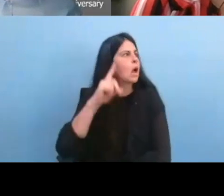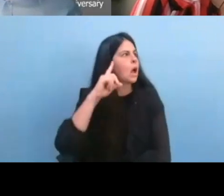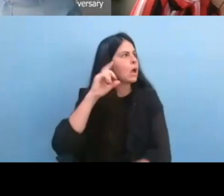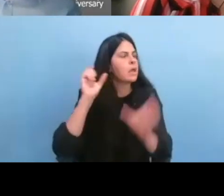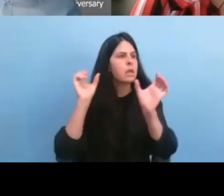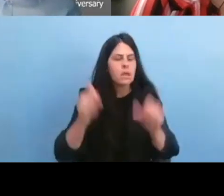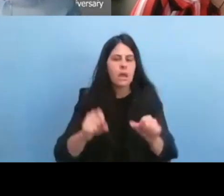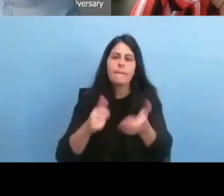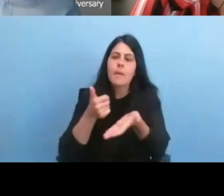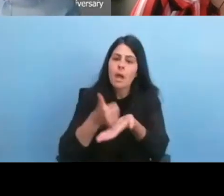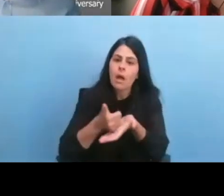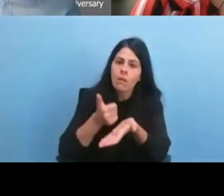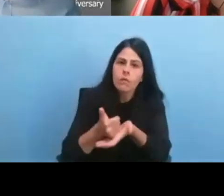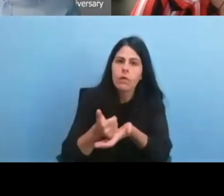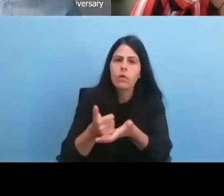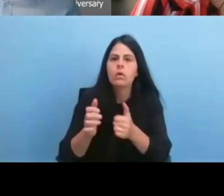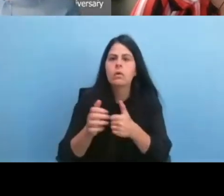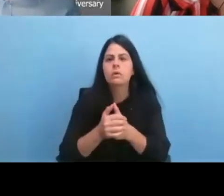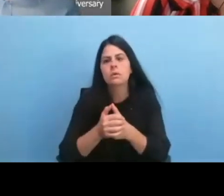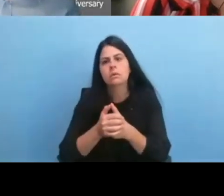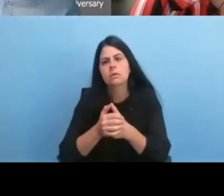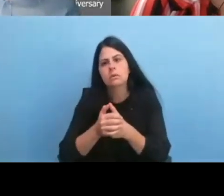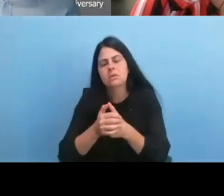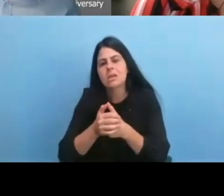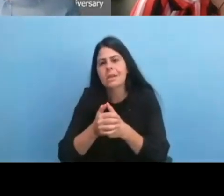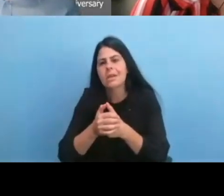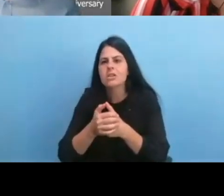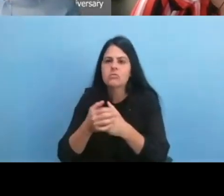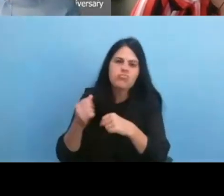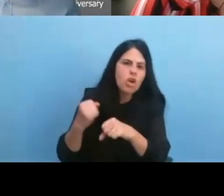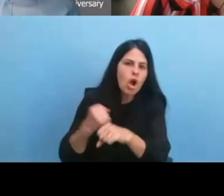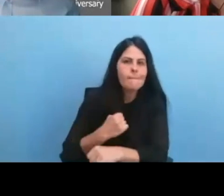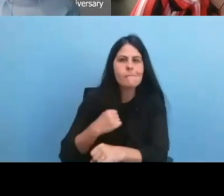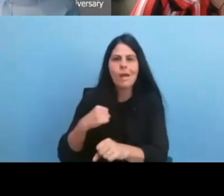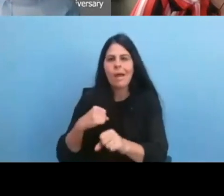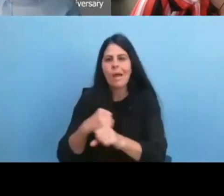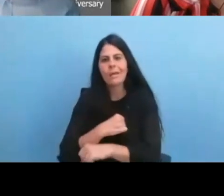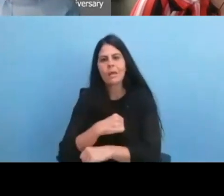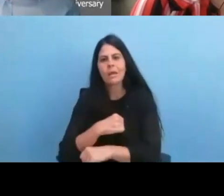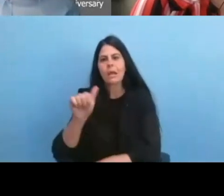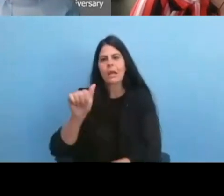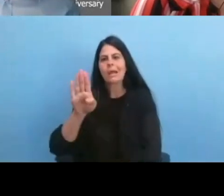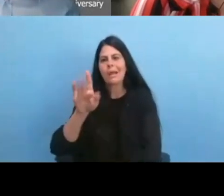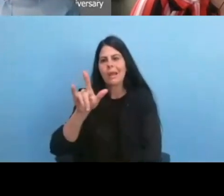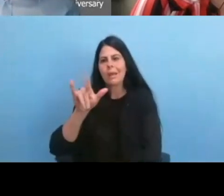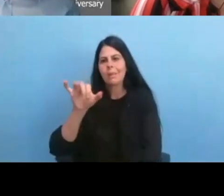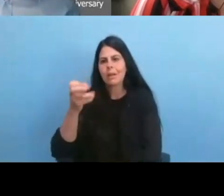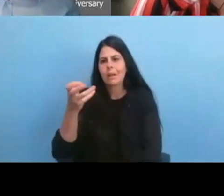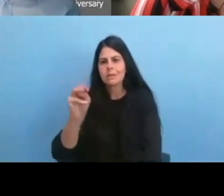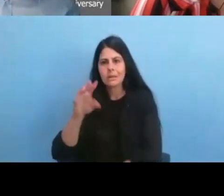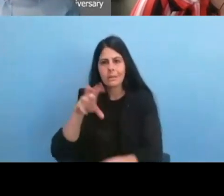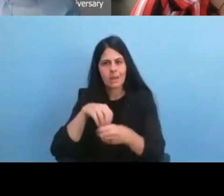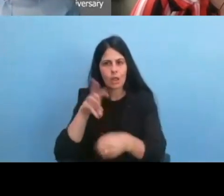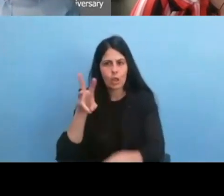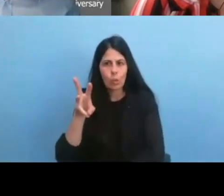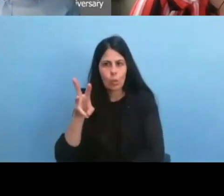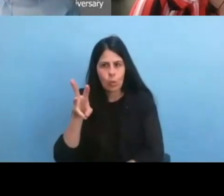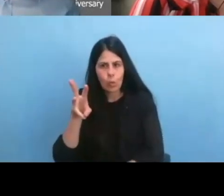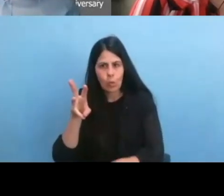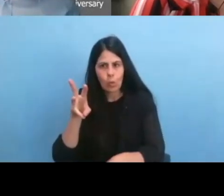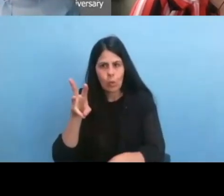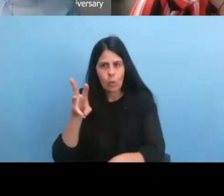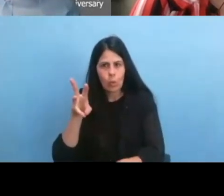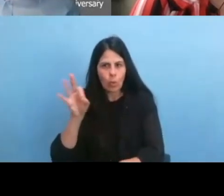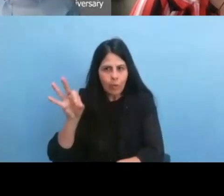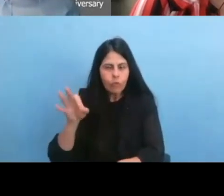combating ableism in the workplace and getting to expand people's minds about what is reasonable and